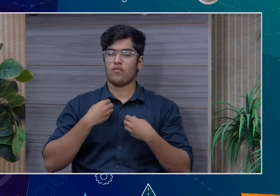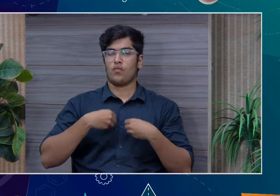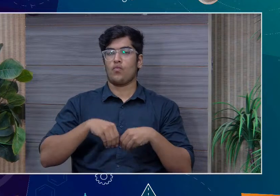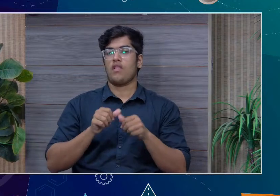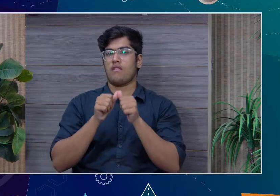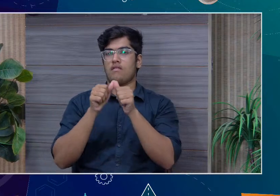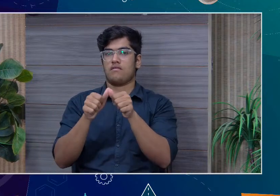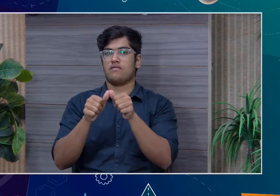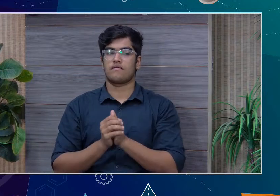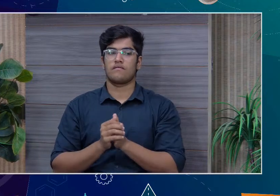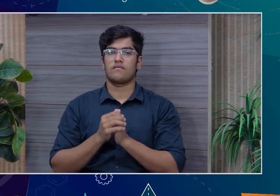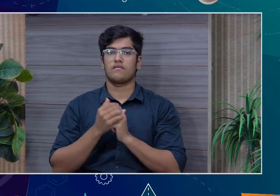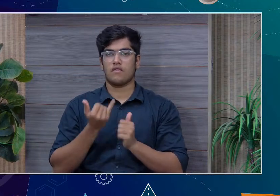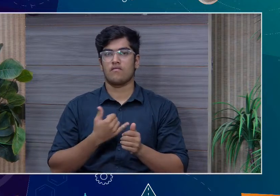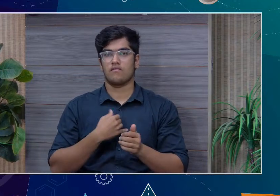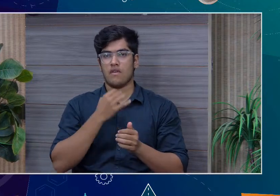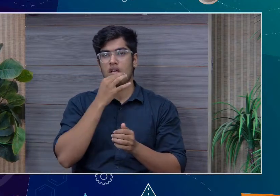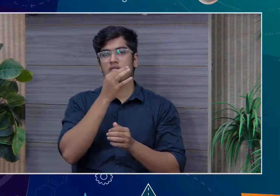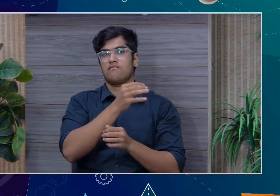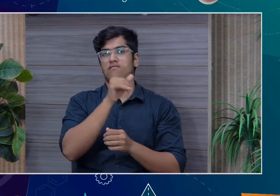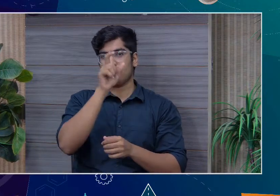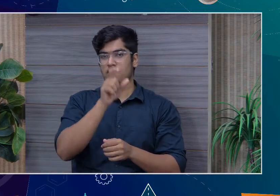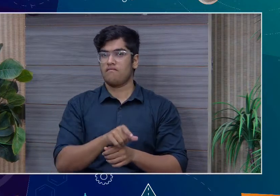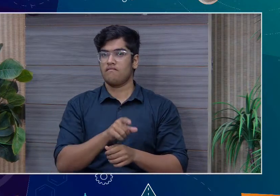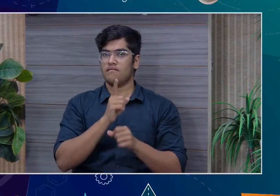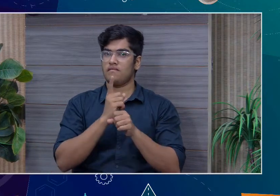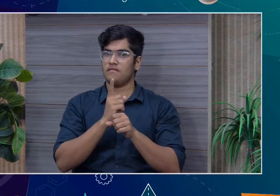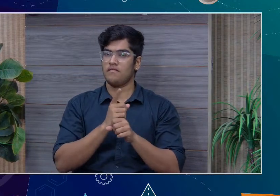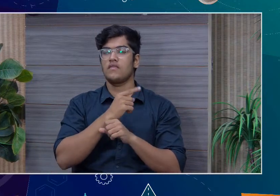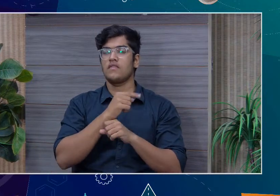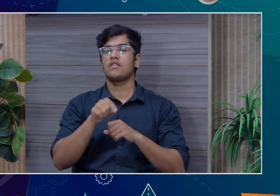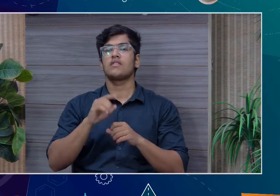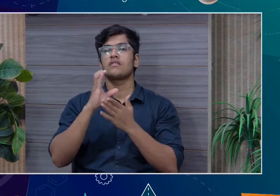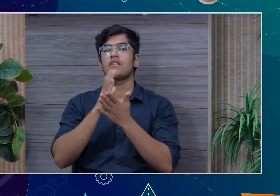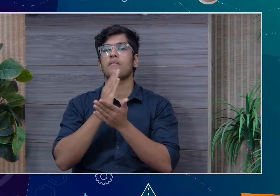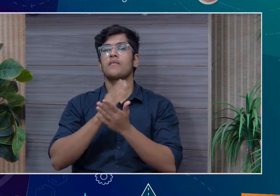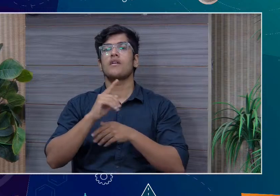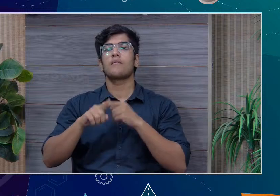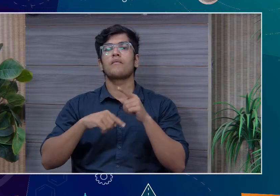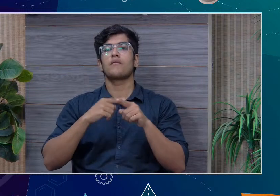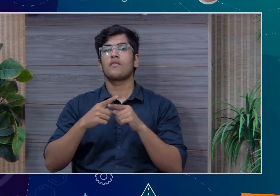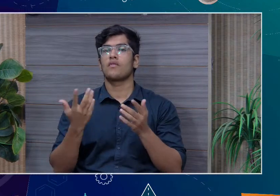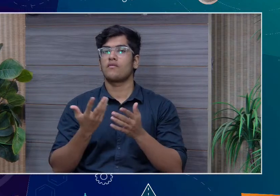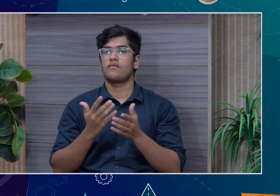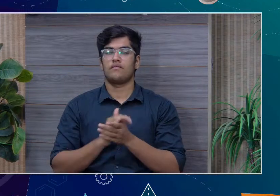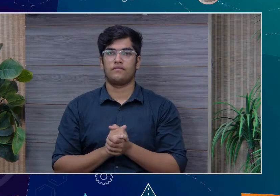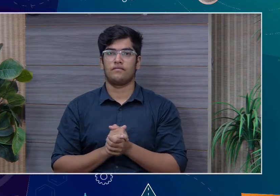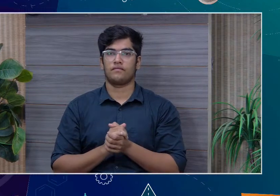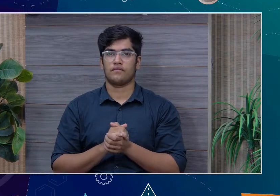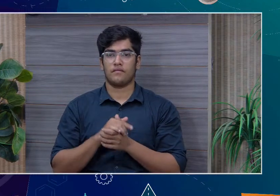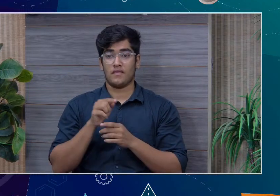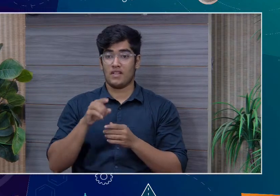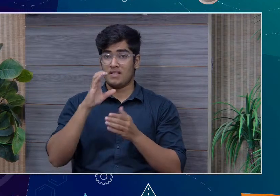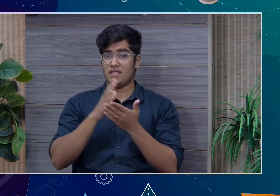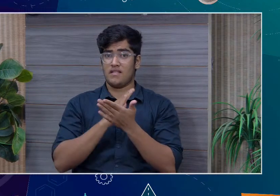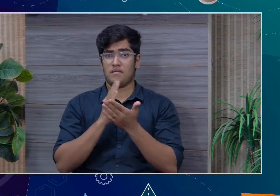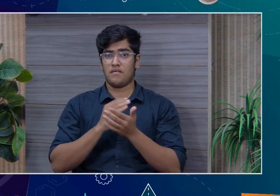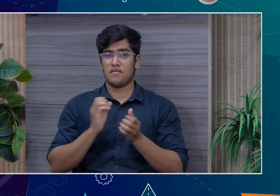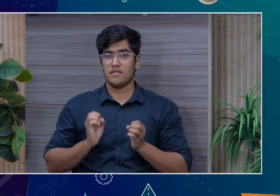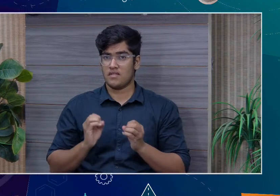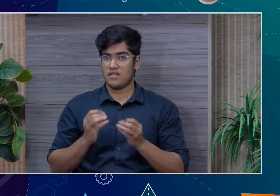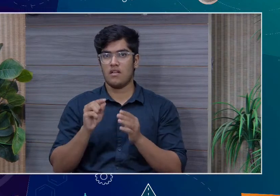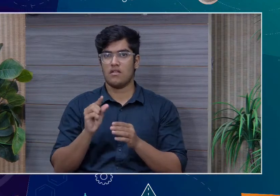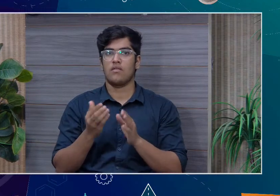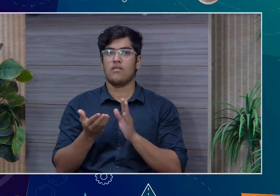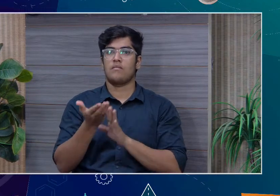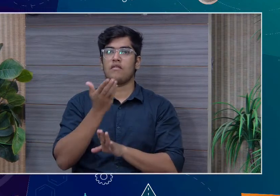let's ask Sir, what is this chapter all about? Sir. So, ma'am, before we start the chapter, I would request you to please